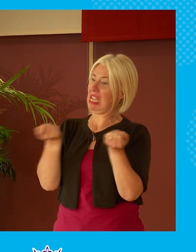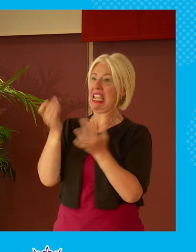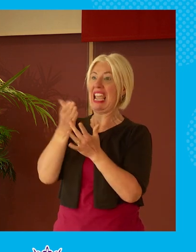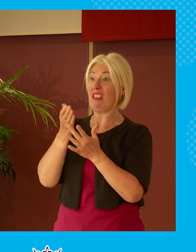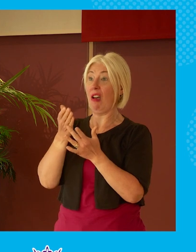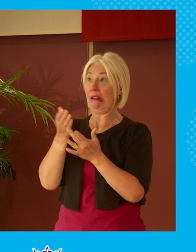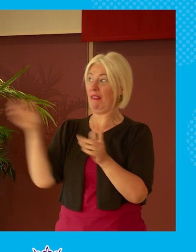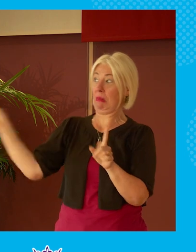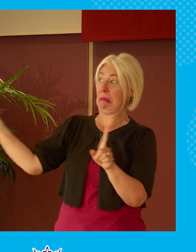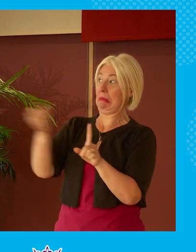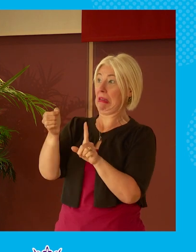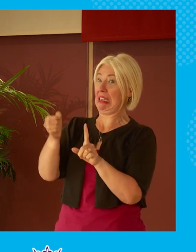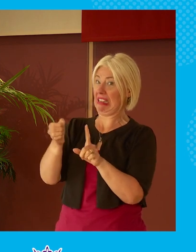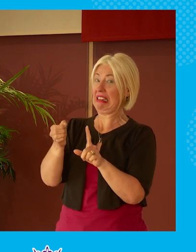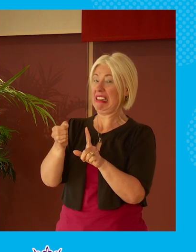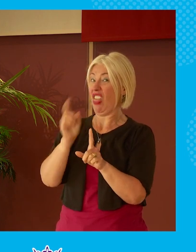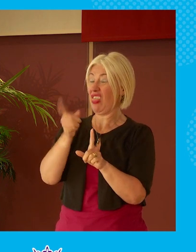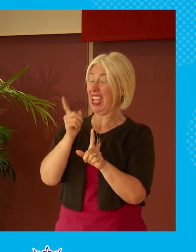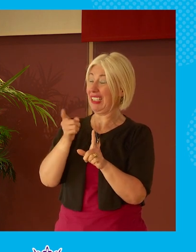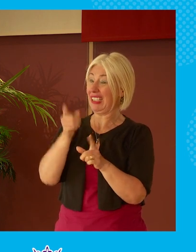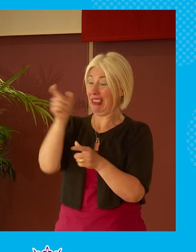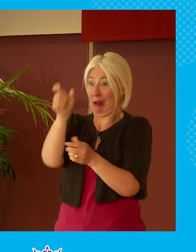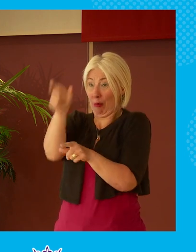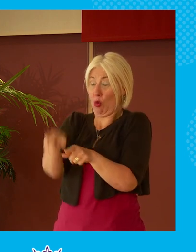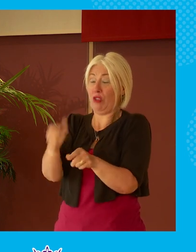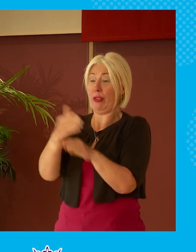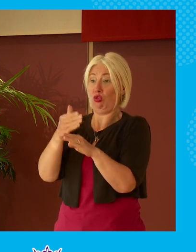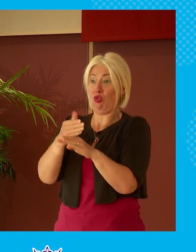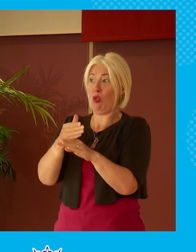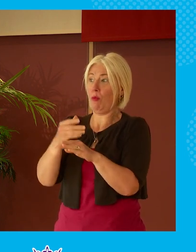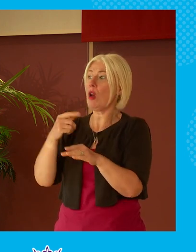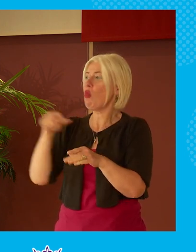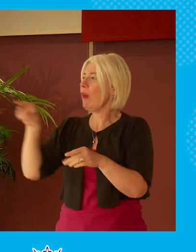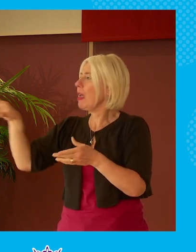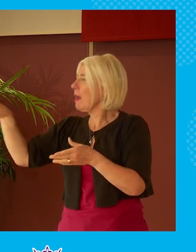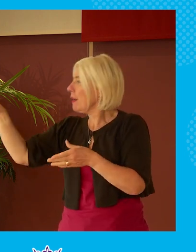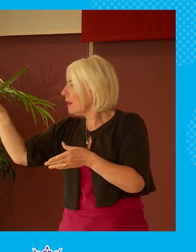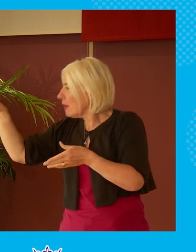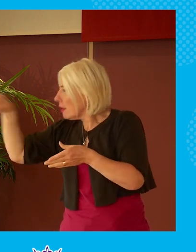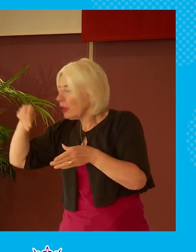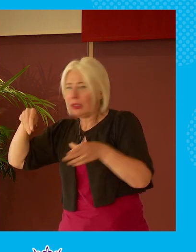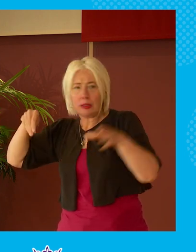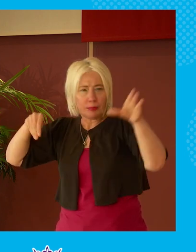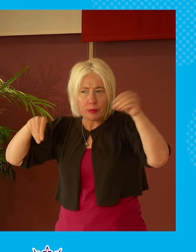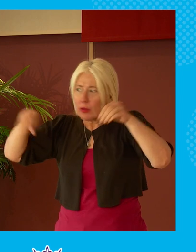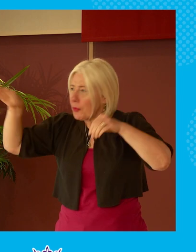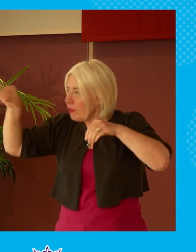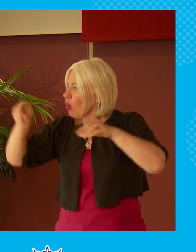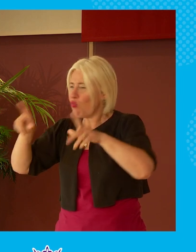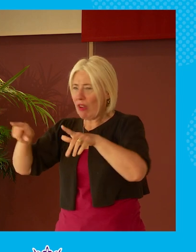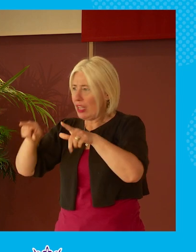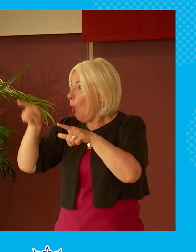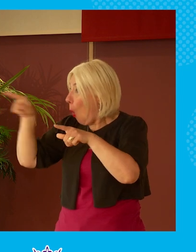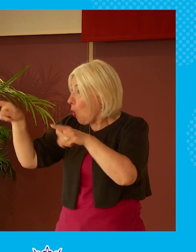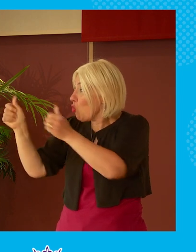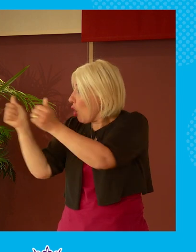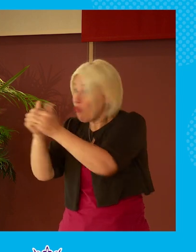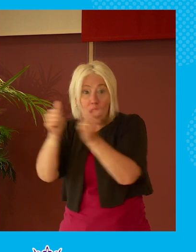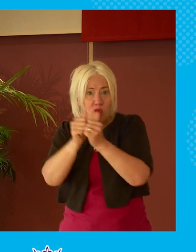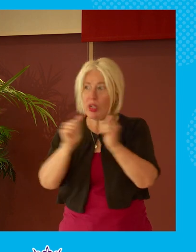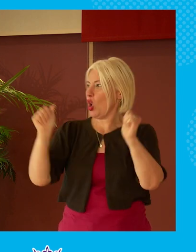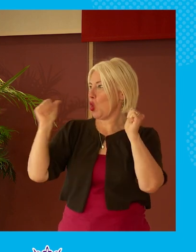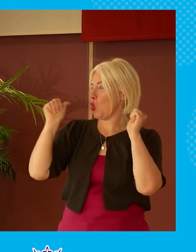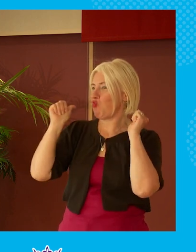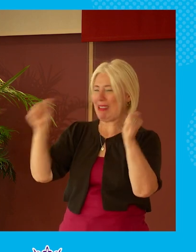where you somebody who whose job it is to go right i'll collect that bit up you know you all seem to agree on that and to capture it